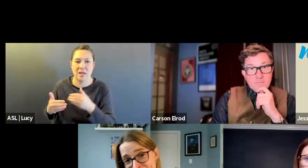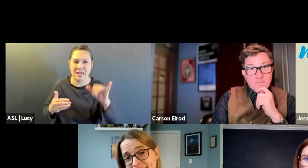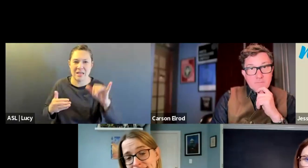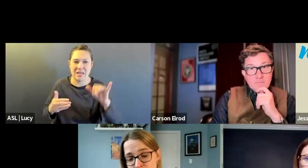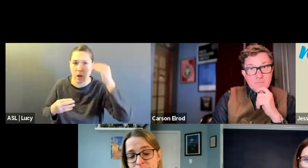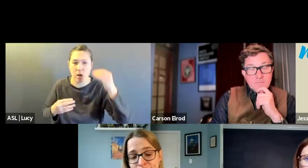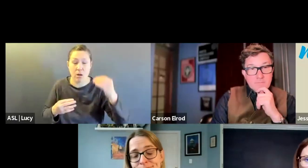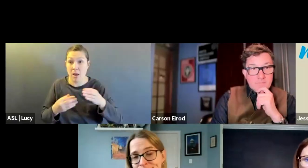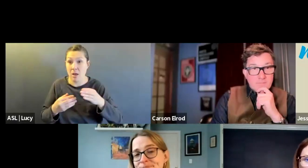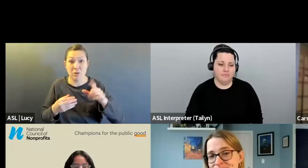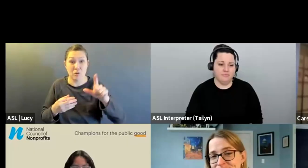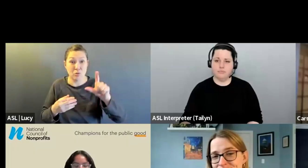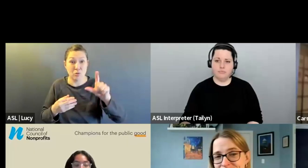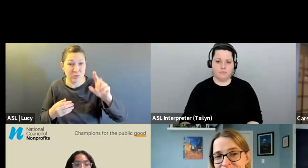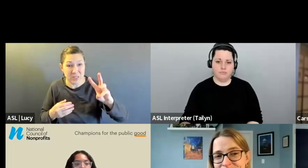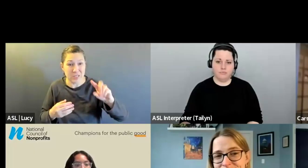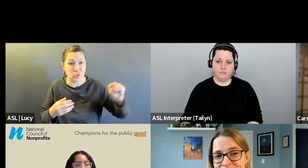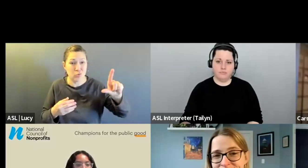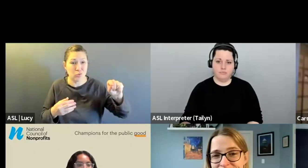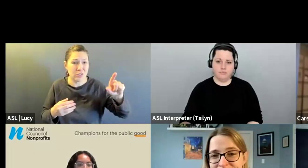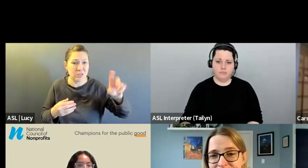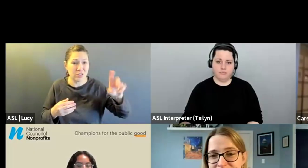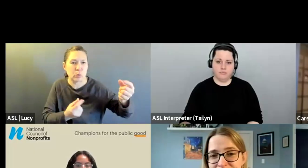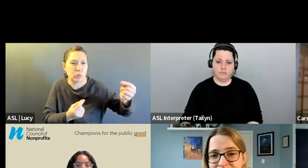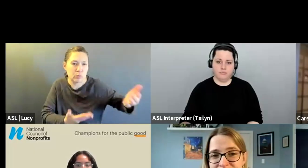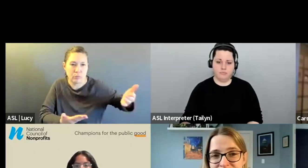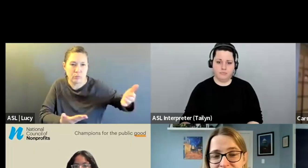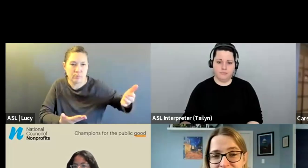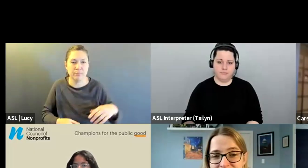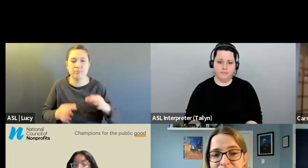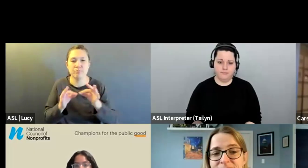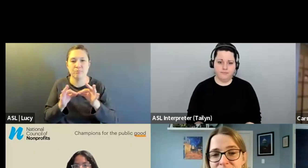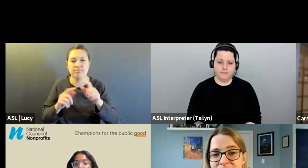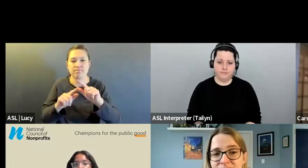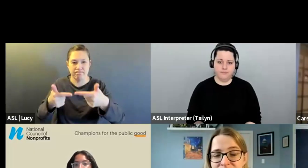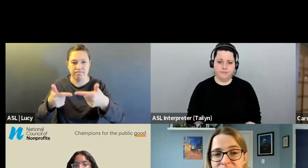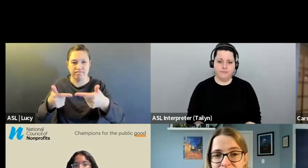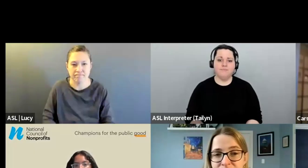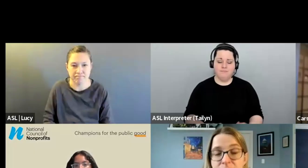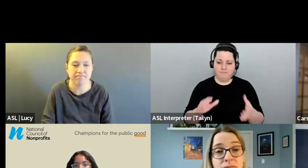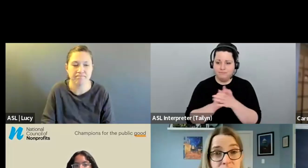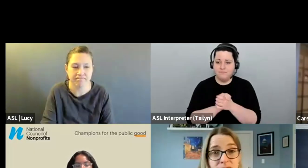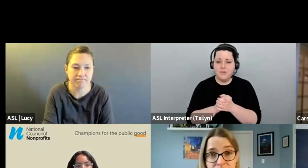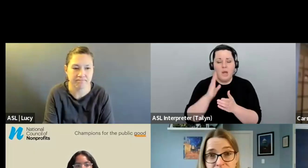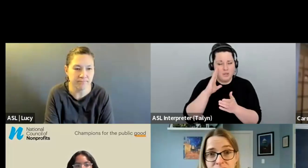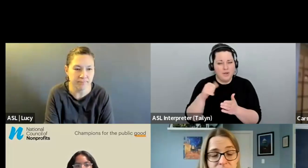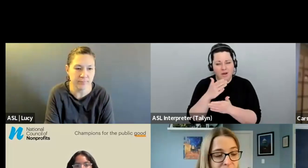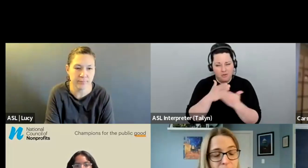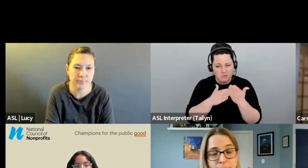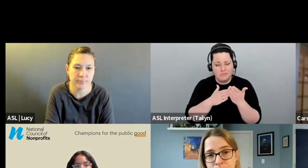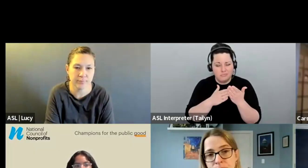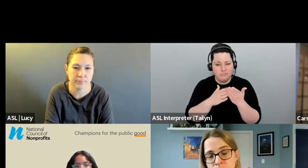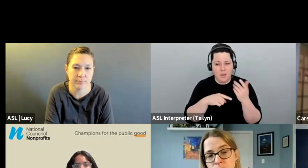for the next school year. So I know we have another section on what it all means, but I just wanted to get clarifying answers, Amanda, on a